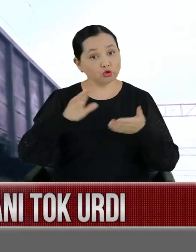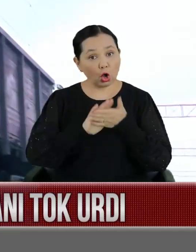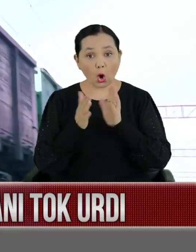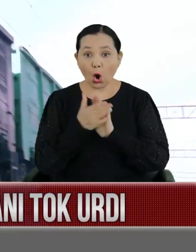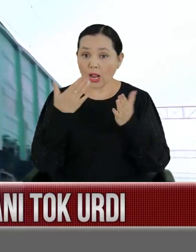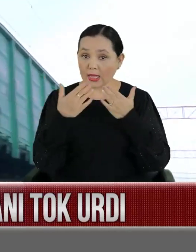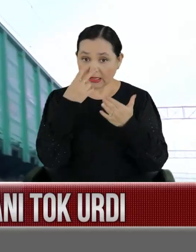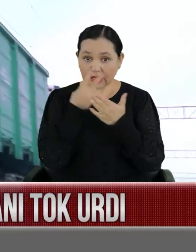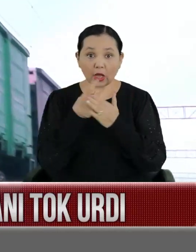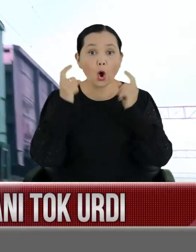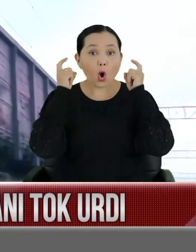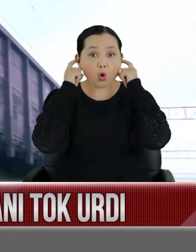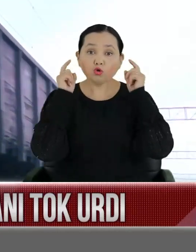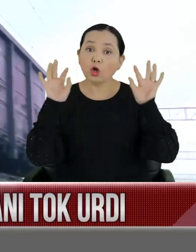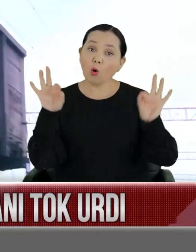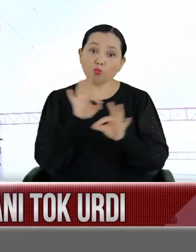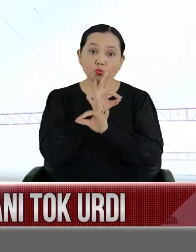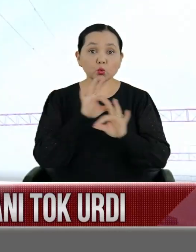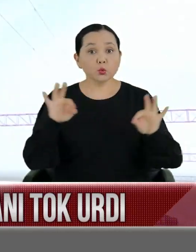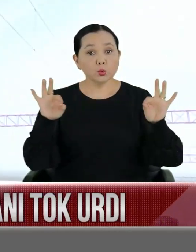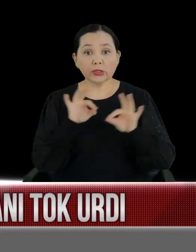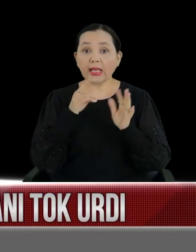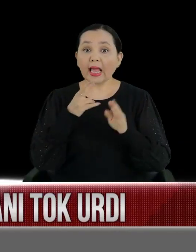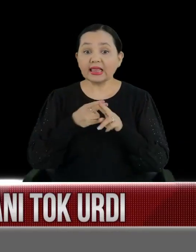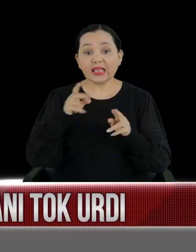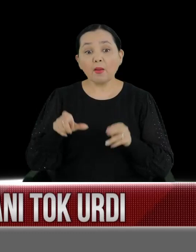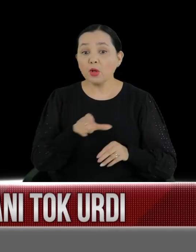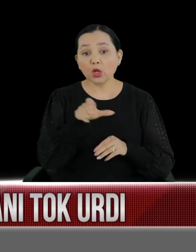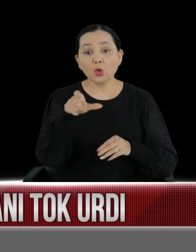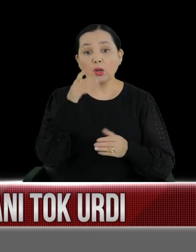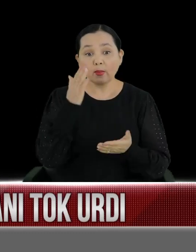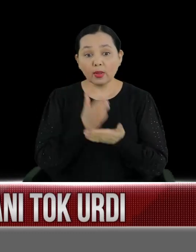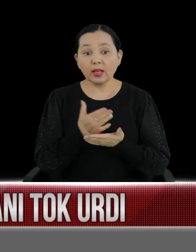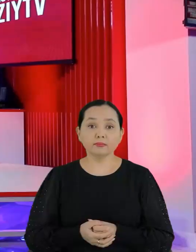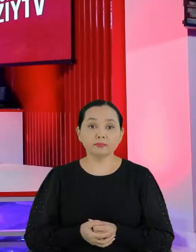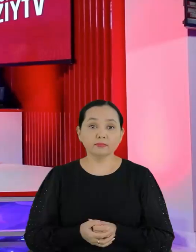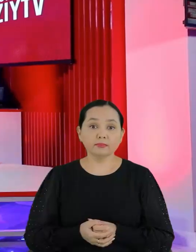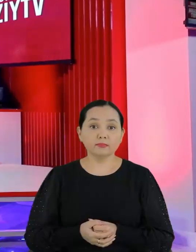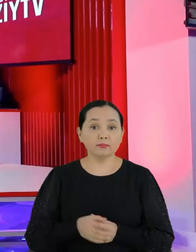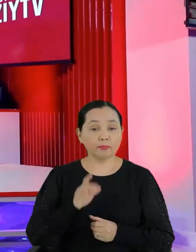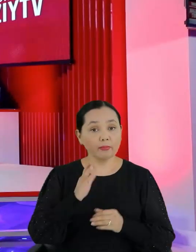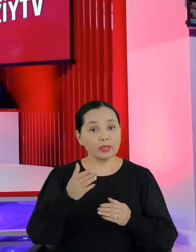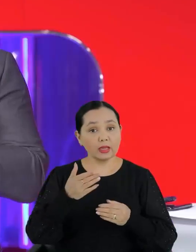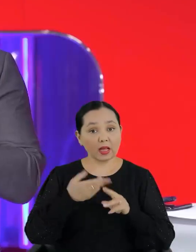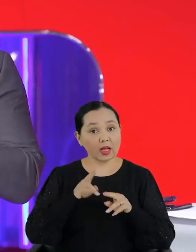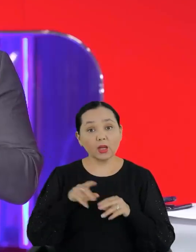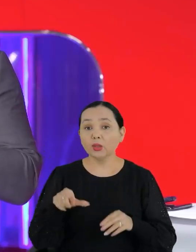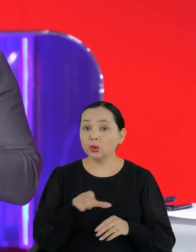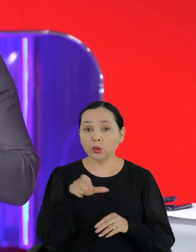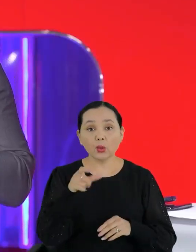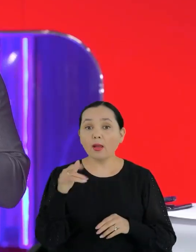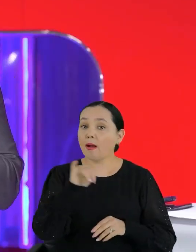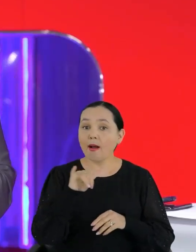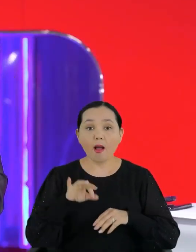holatlarga kelsak, quloqchinda musiqani balandlatib temir yo'laklar orasida yurganlar ham oramizda kam emas. Tashlanayotgan yo'lning qayoqqa